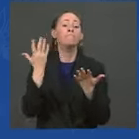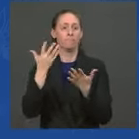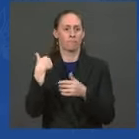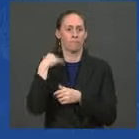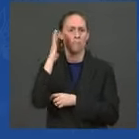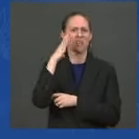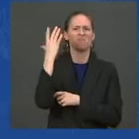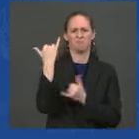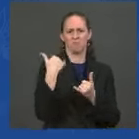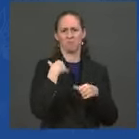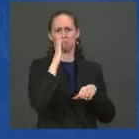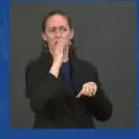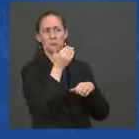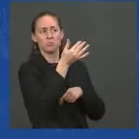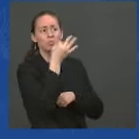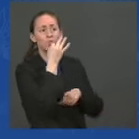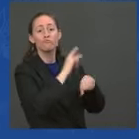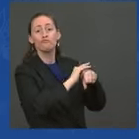what I had